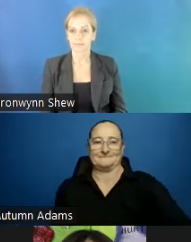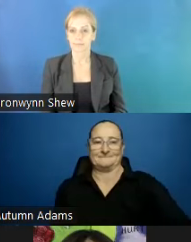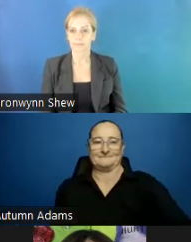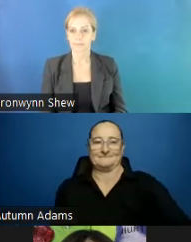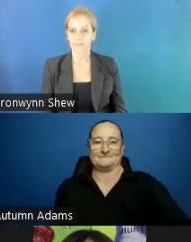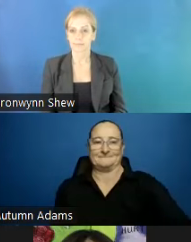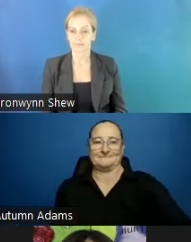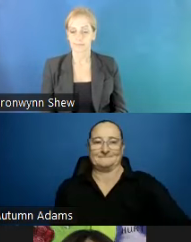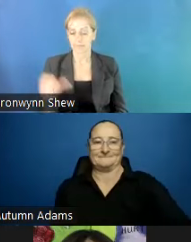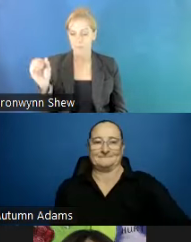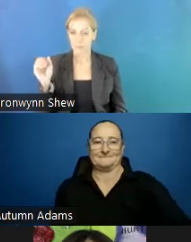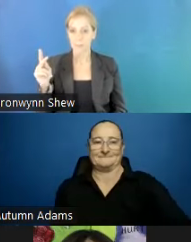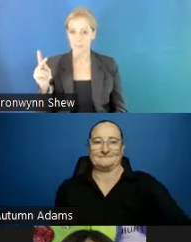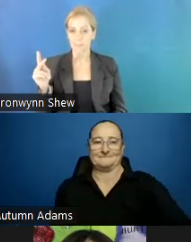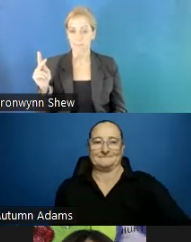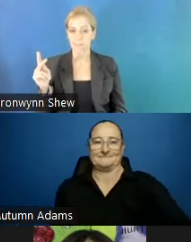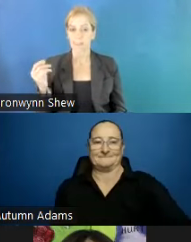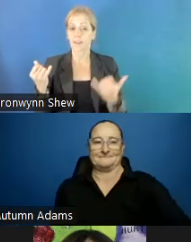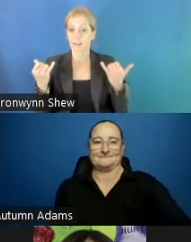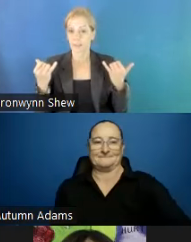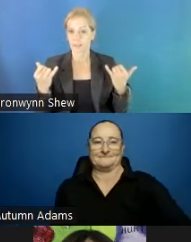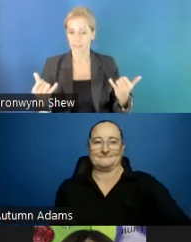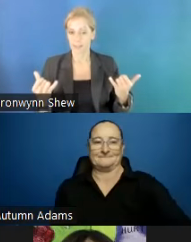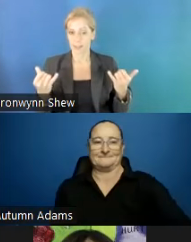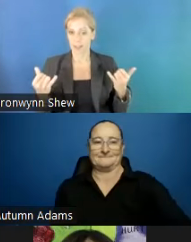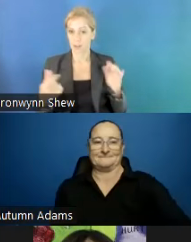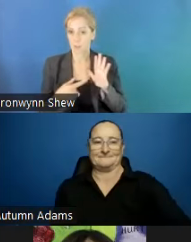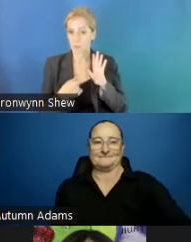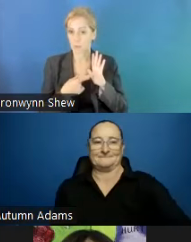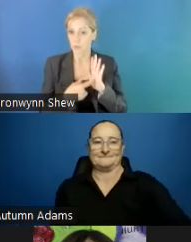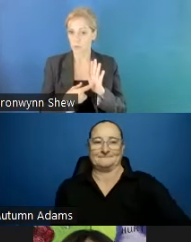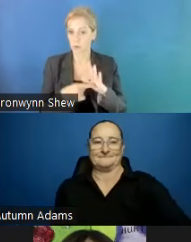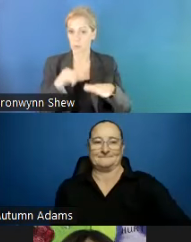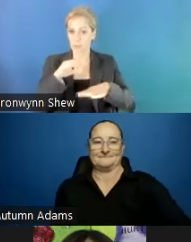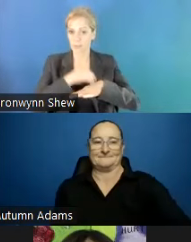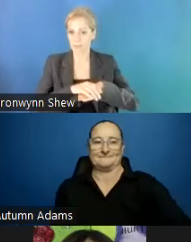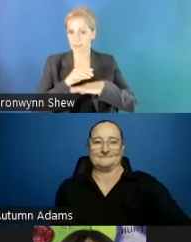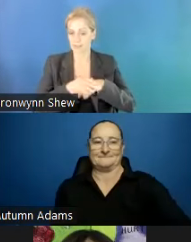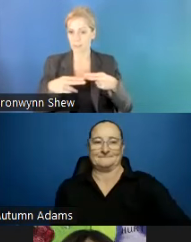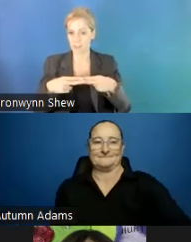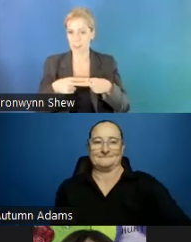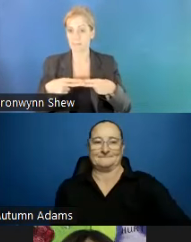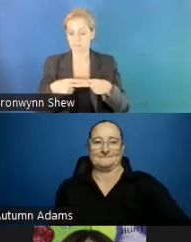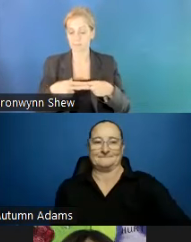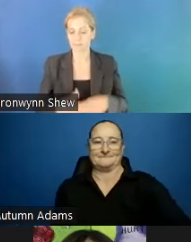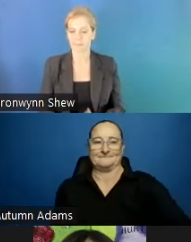All right, let's go ahead and show the English one. Next slide, please.